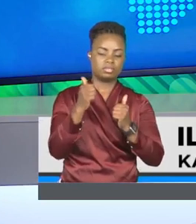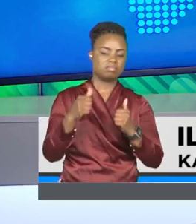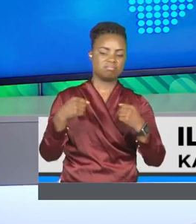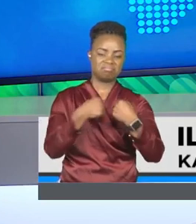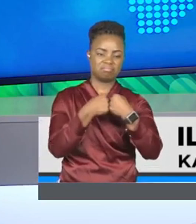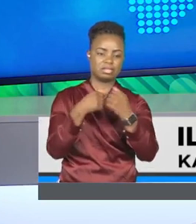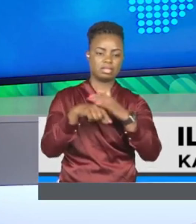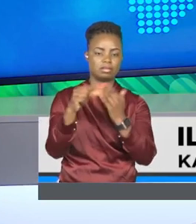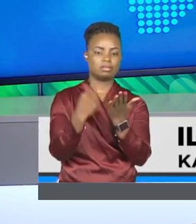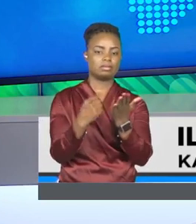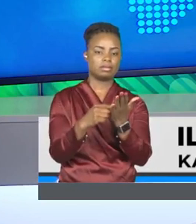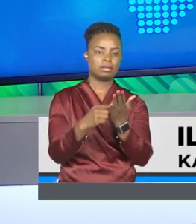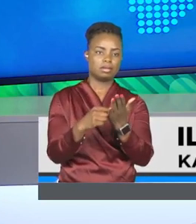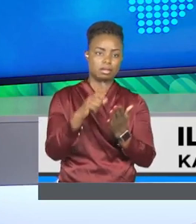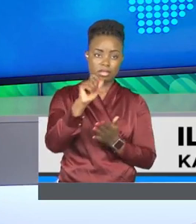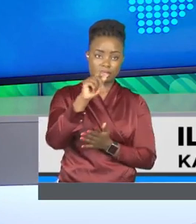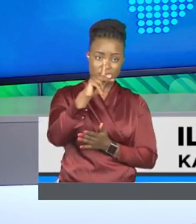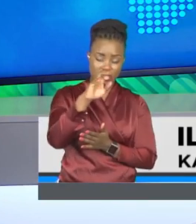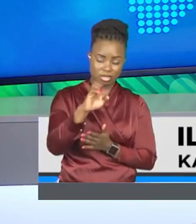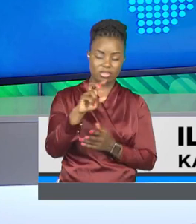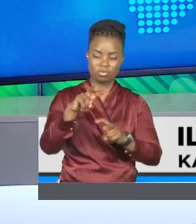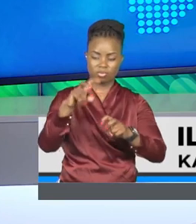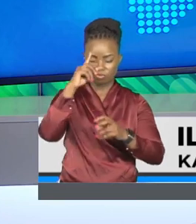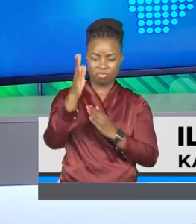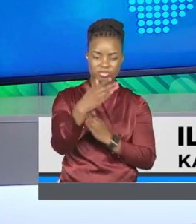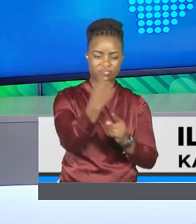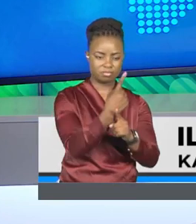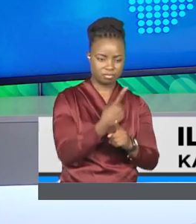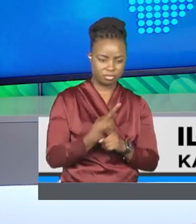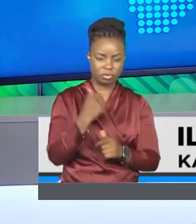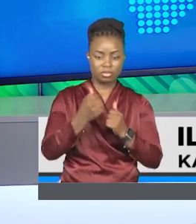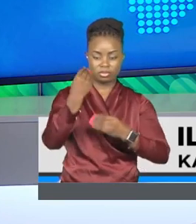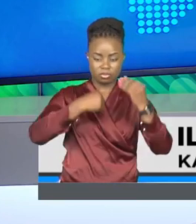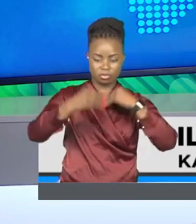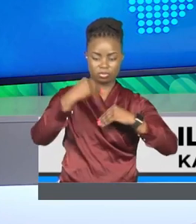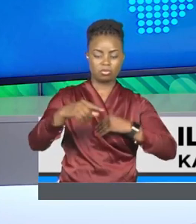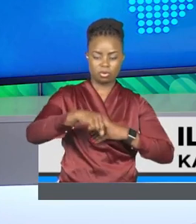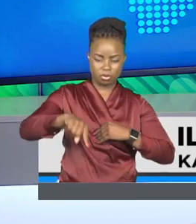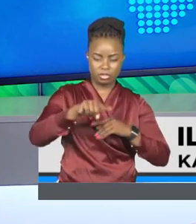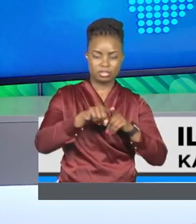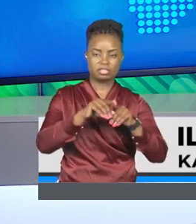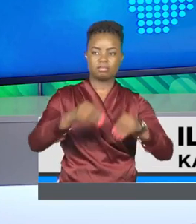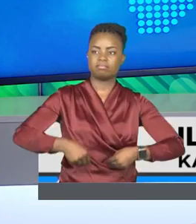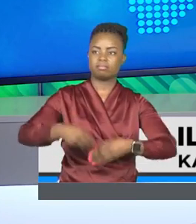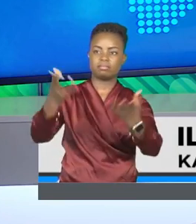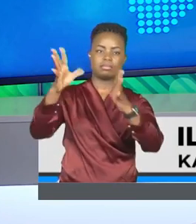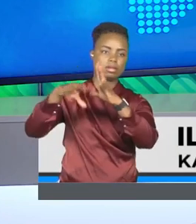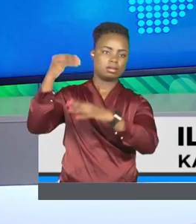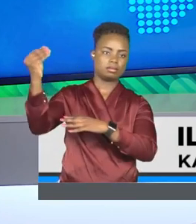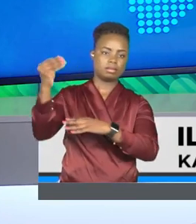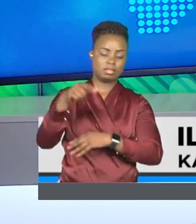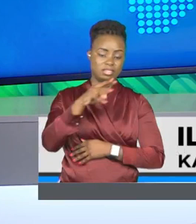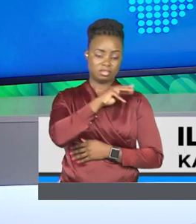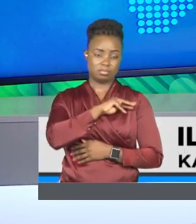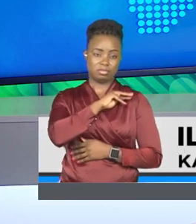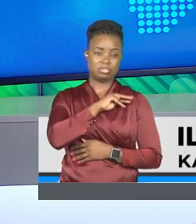to catfish, tilapia and Nile perch, which are consumed locally and exported. The missions have resulted in tensions